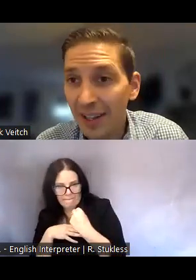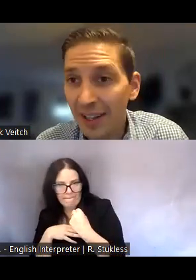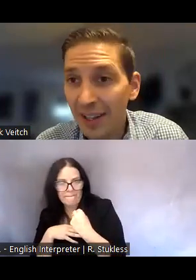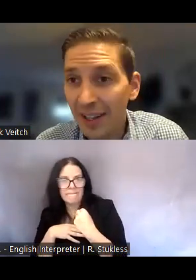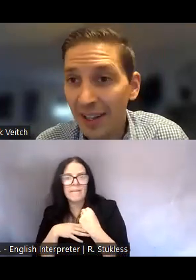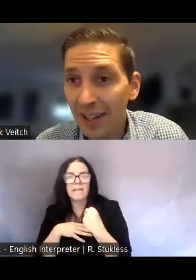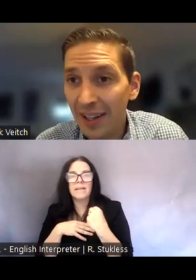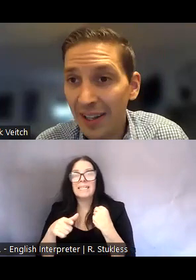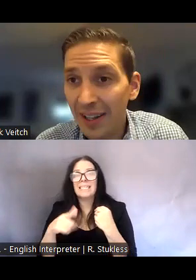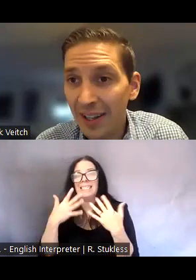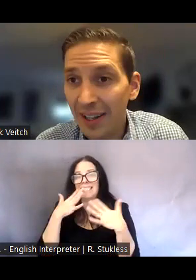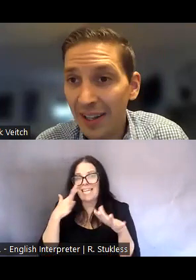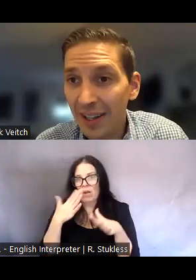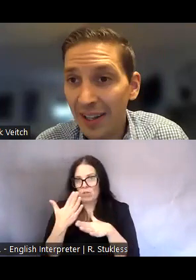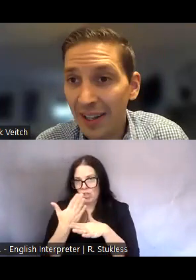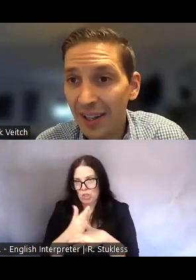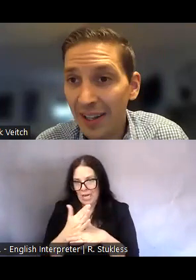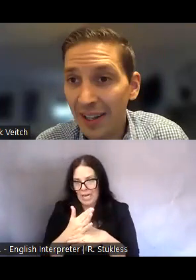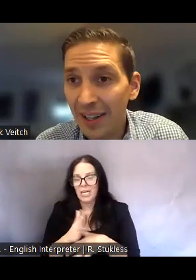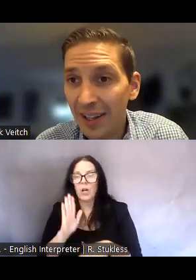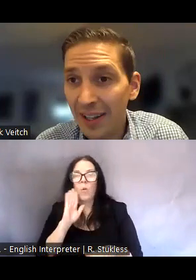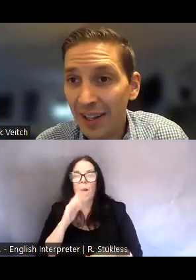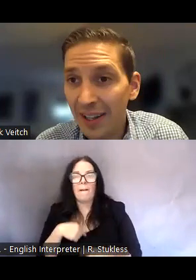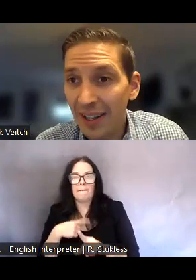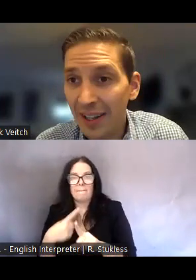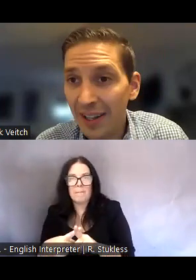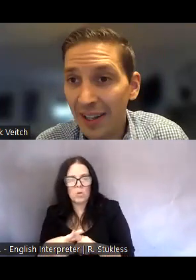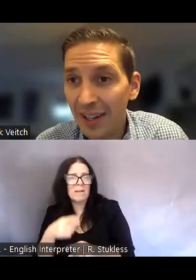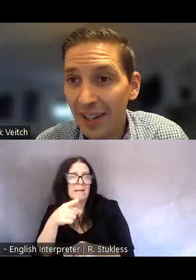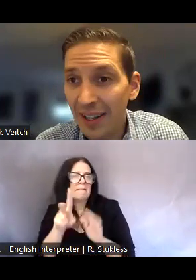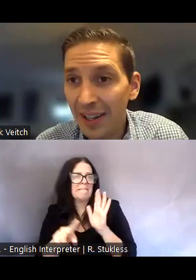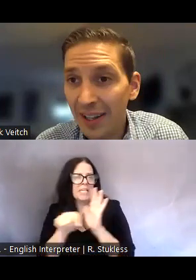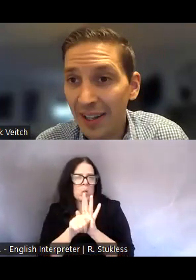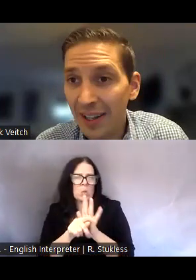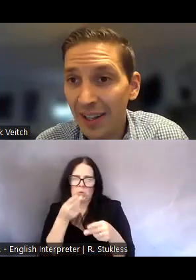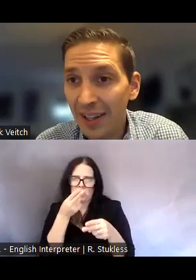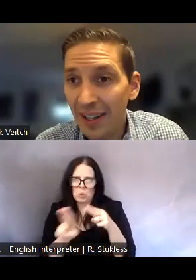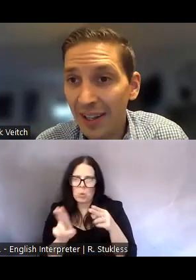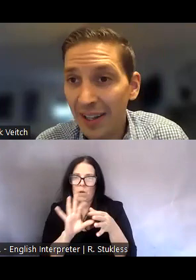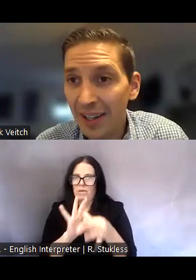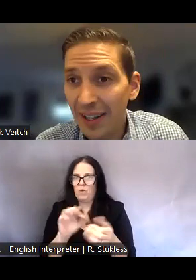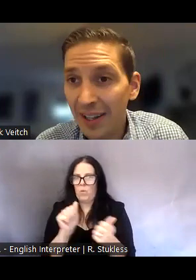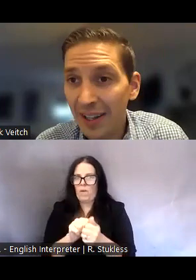my sound is shared. I'm going to mute my mic and play our short video on alcohol in our body.